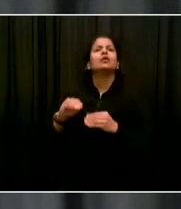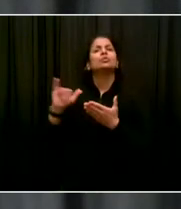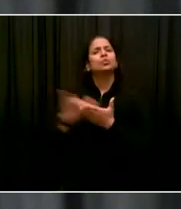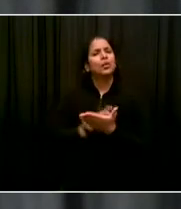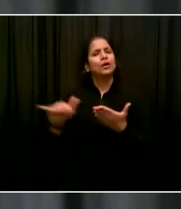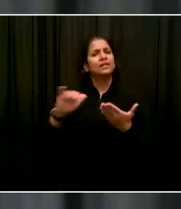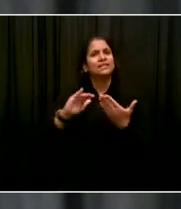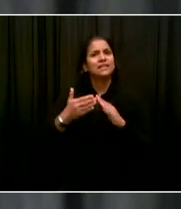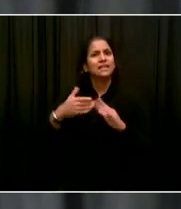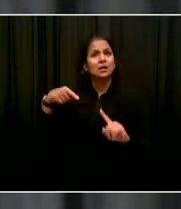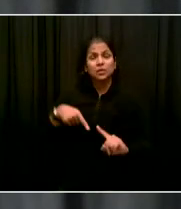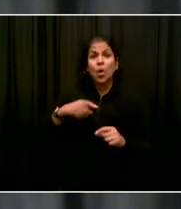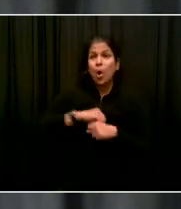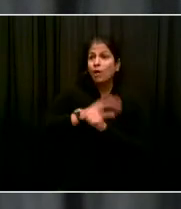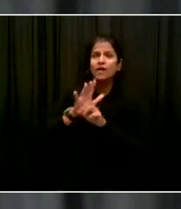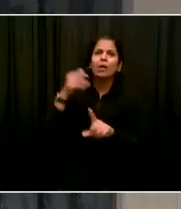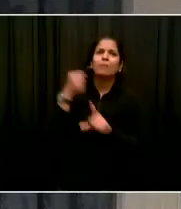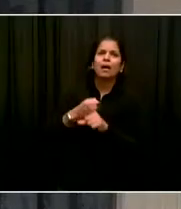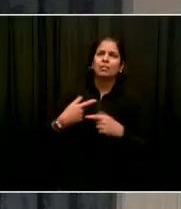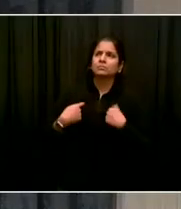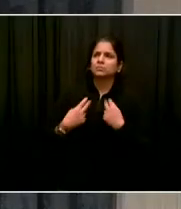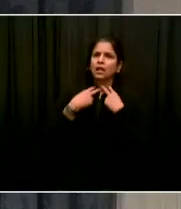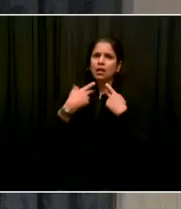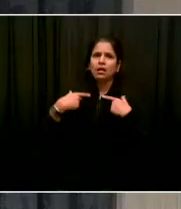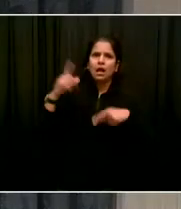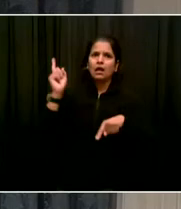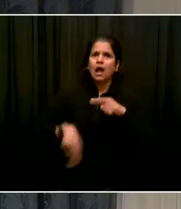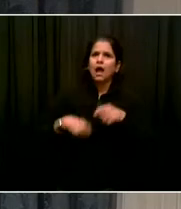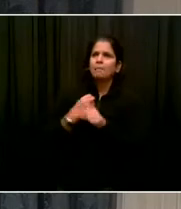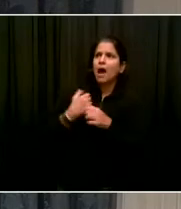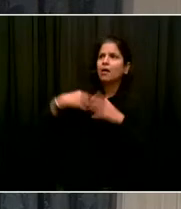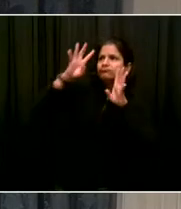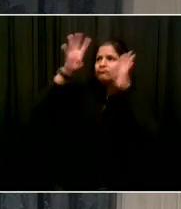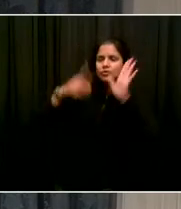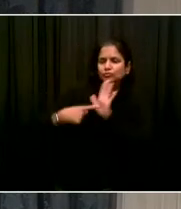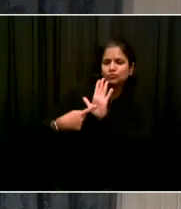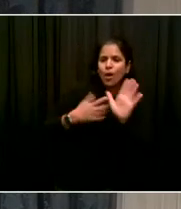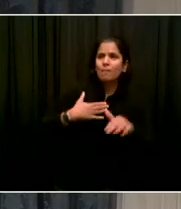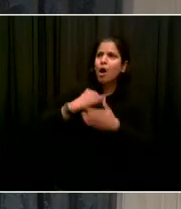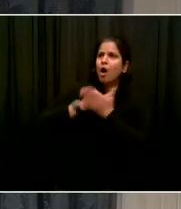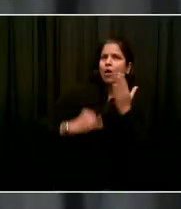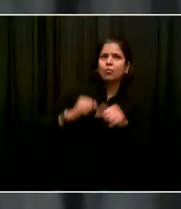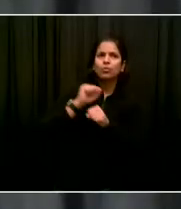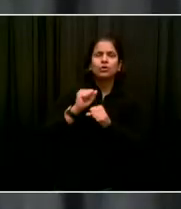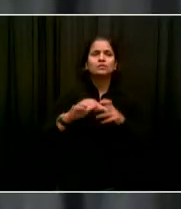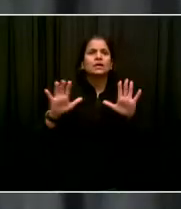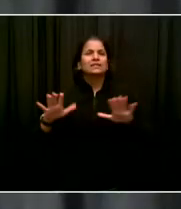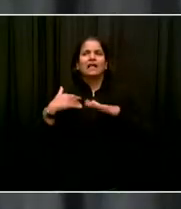stuff was shut down. But we can be the king again. Oh, no doubt. I mean,